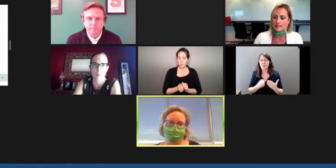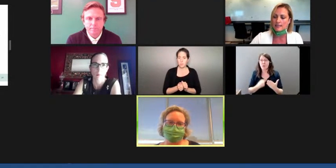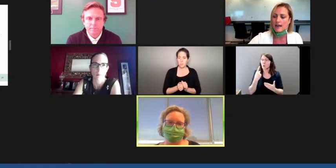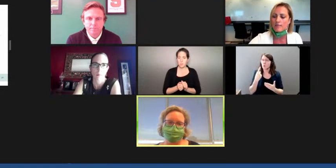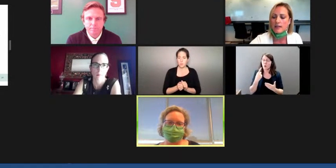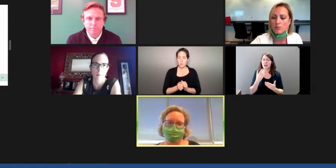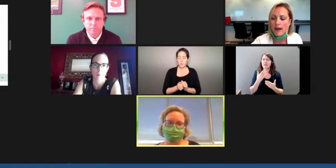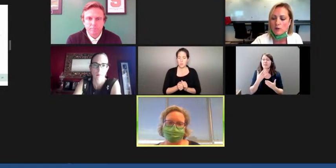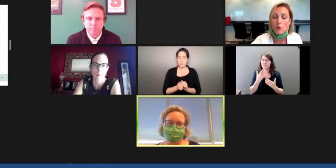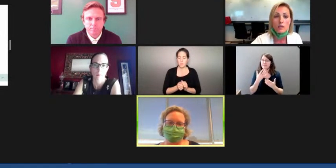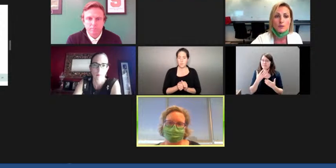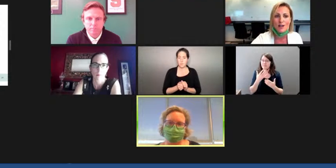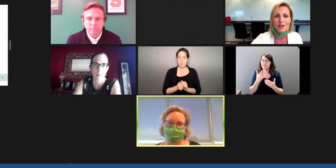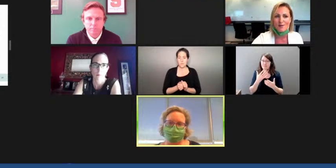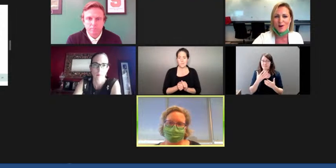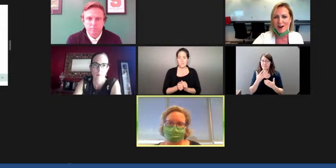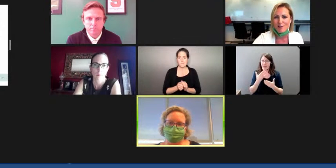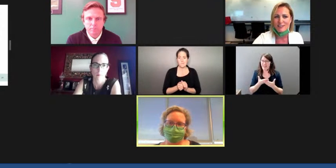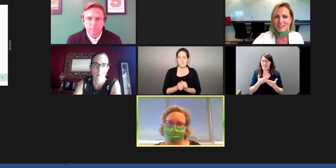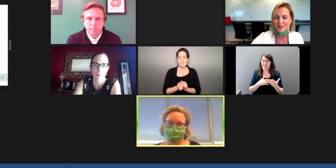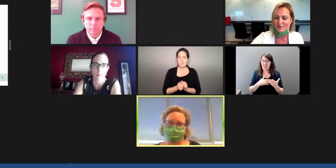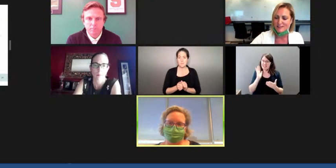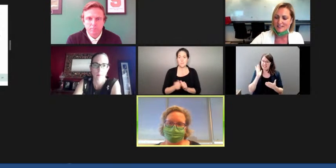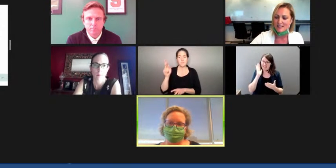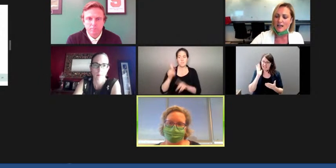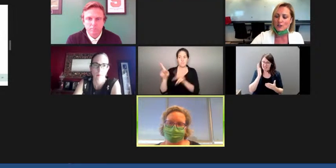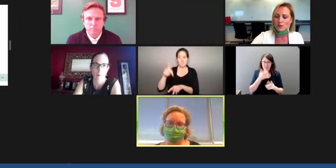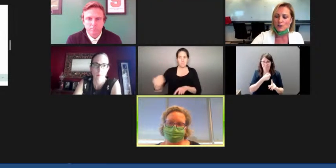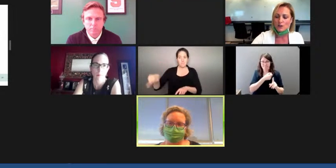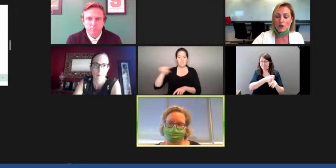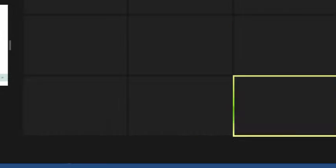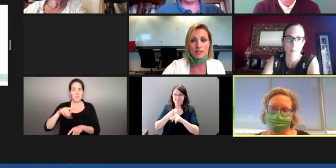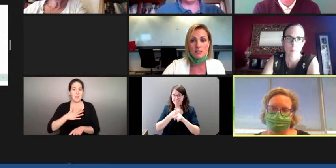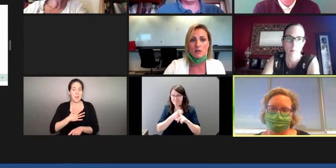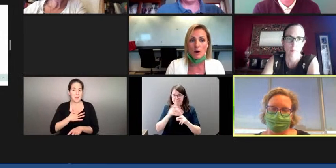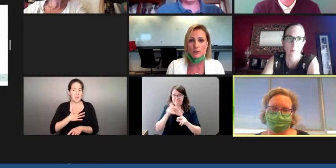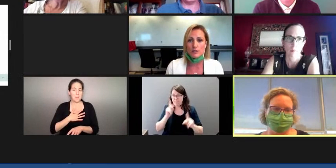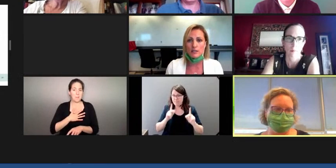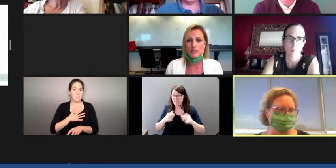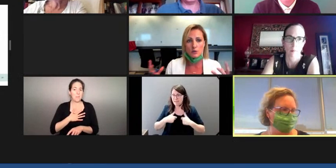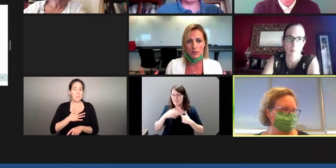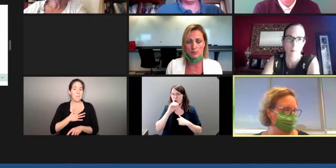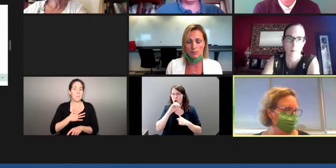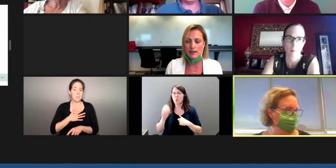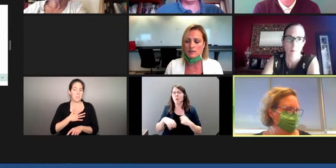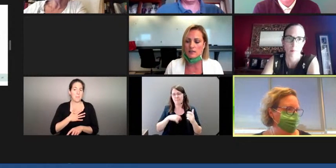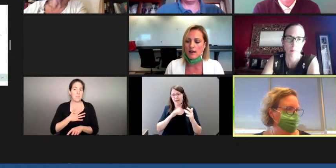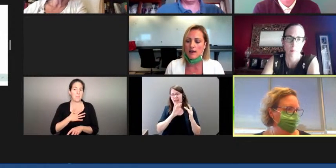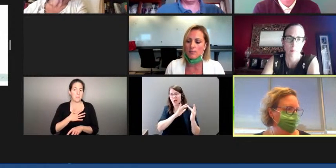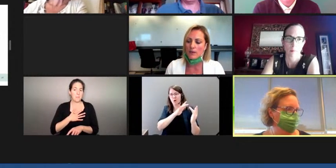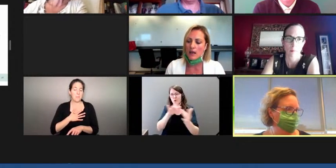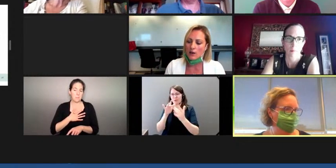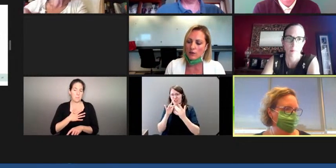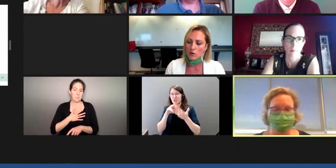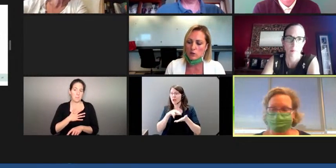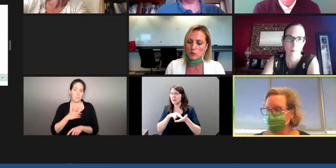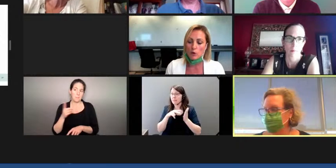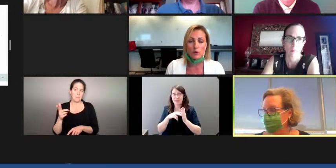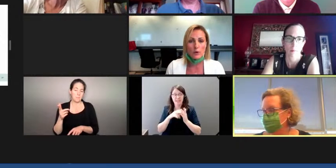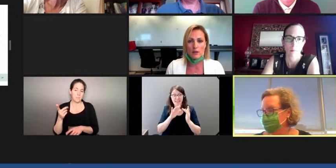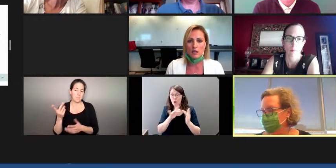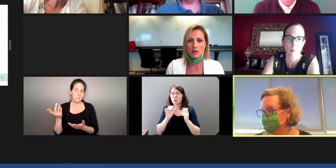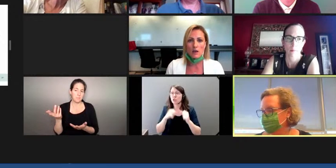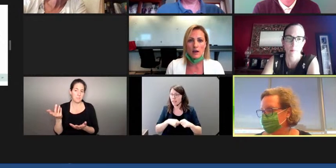and did have an impact was our outreach efforts. So there are options on opportunities to expand those